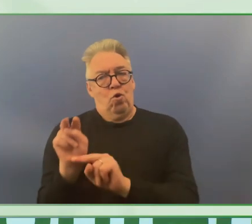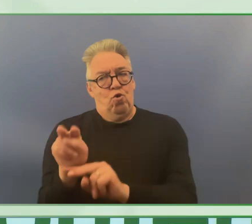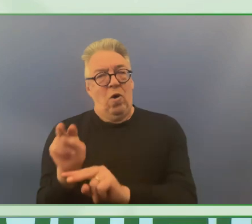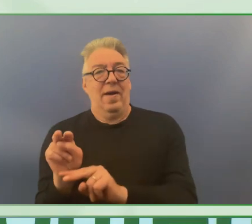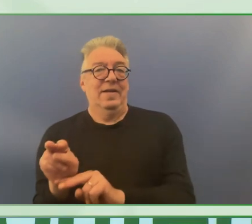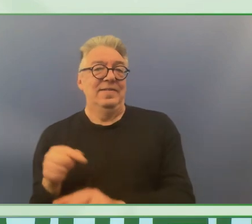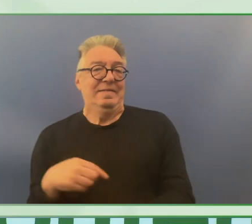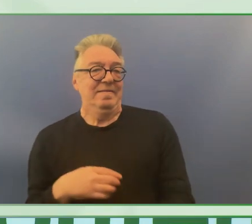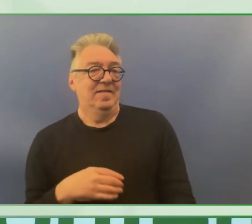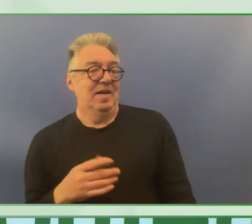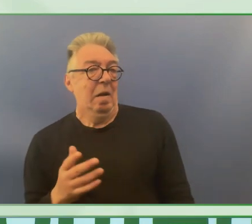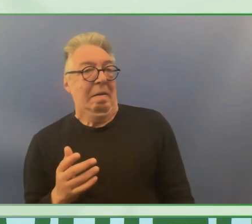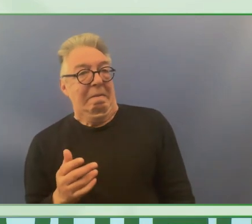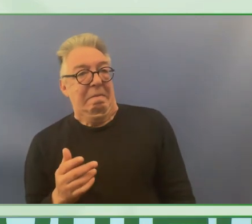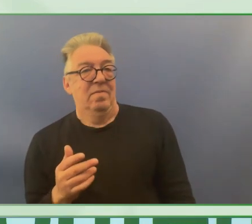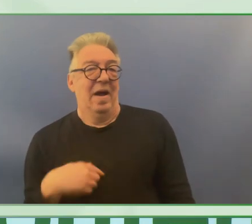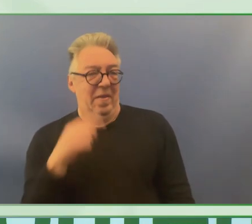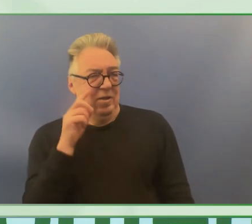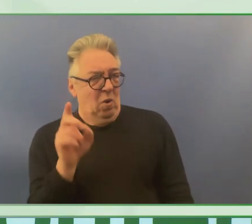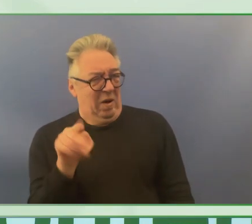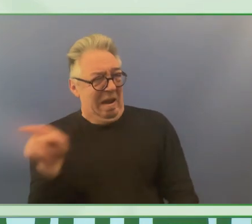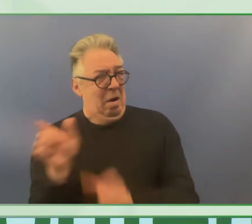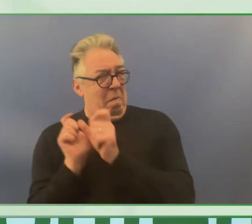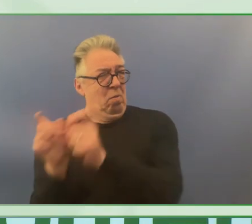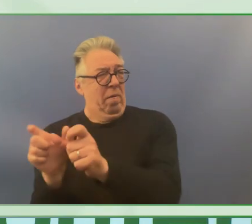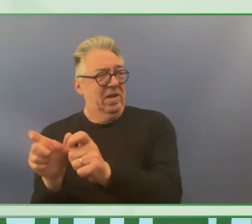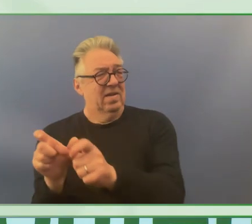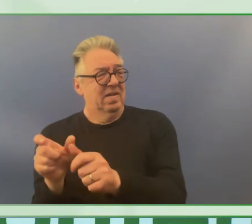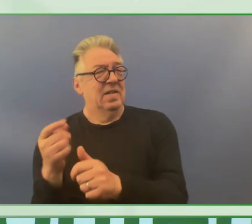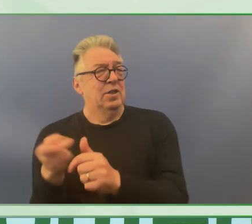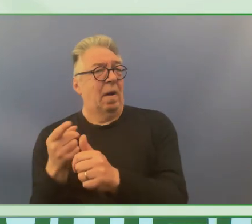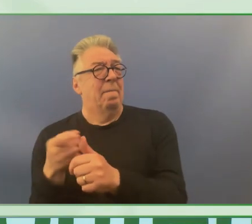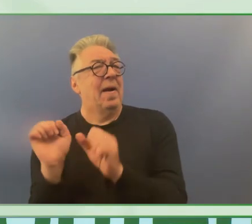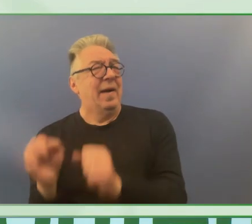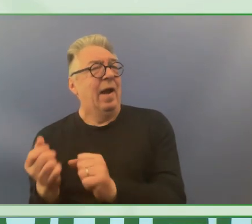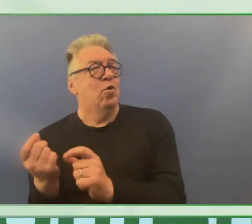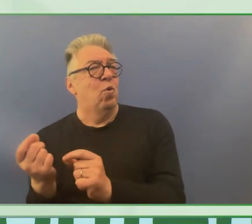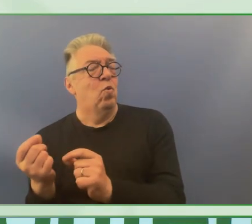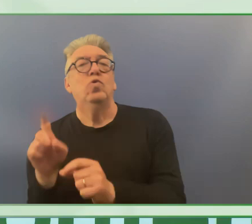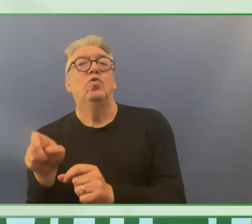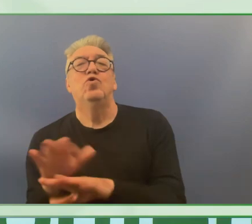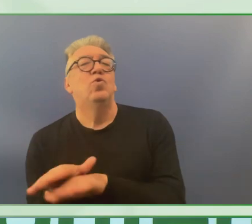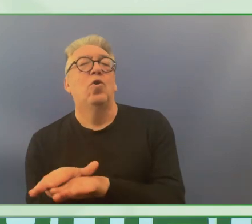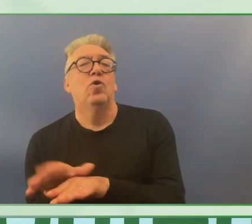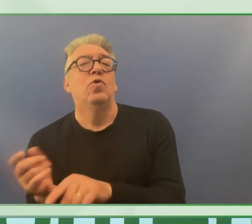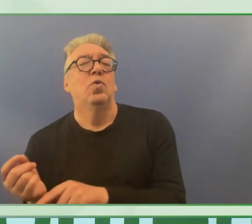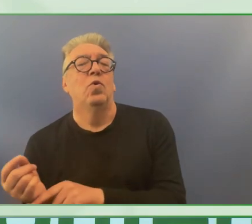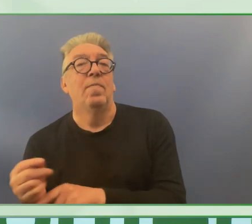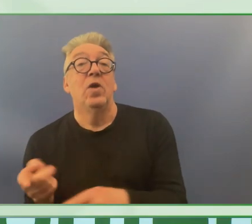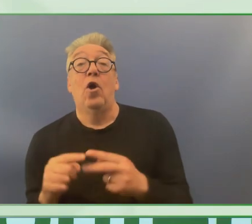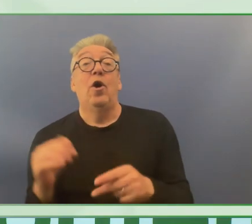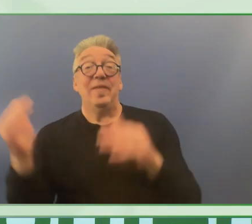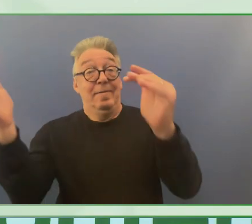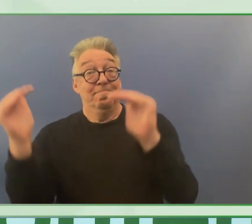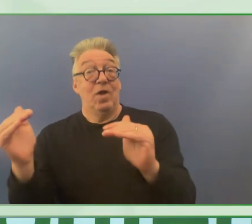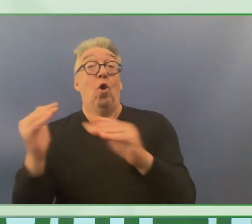it's okay that that's prohibited. There's things in there that should not happen using AI. Then there are high-risk categories. And it's